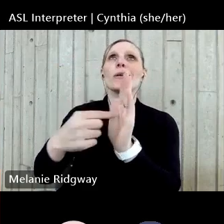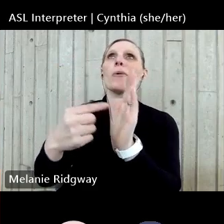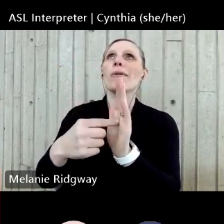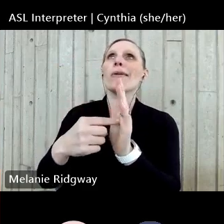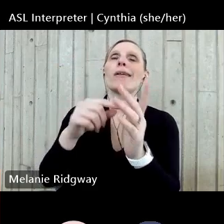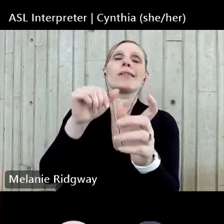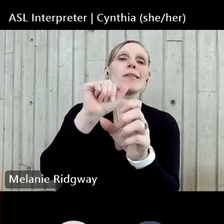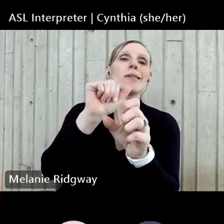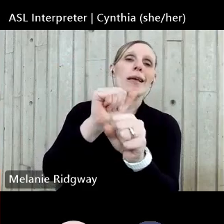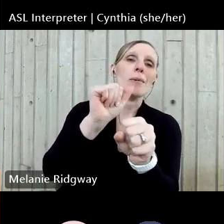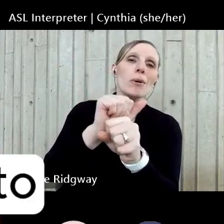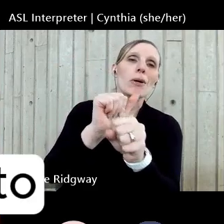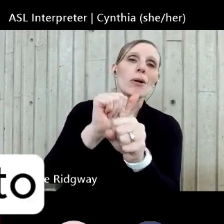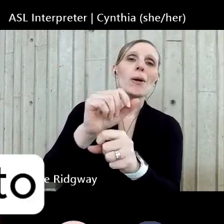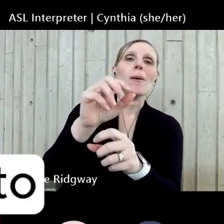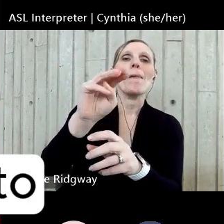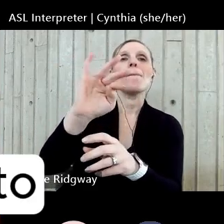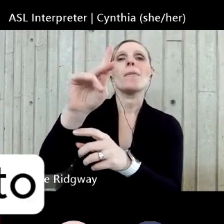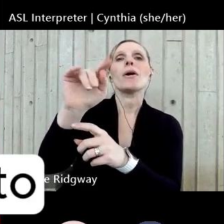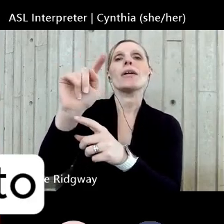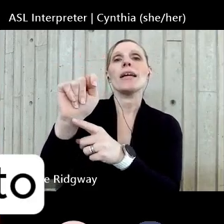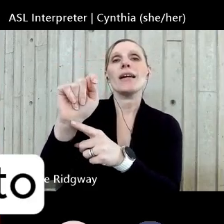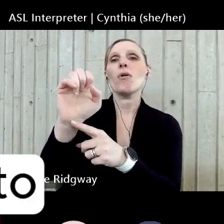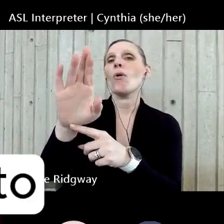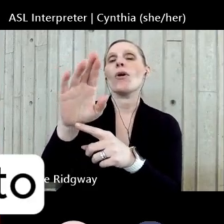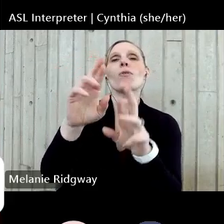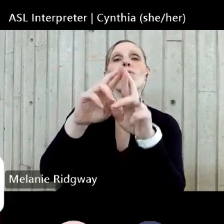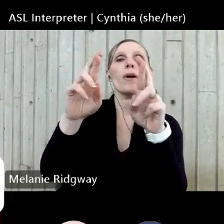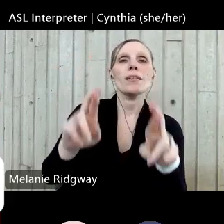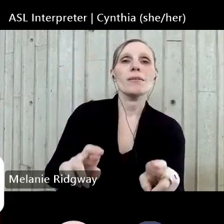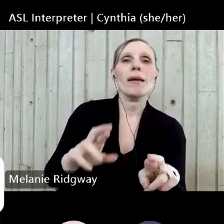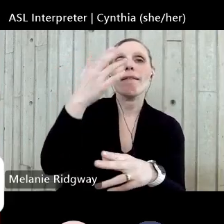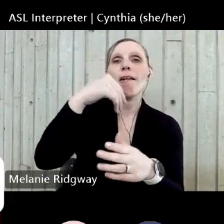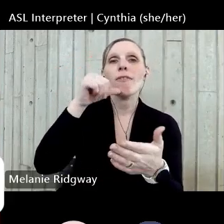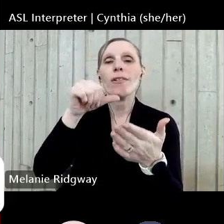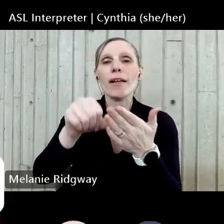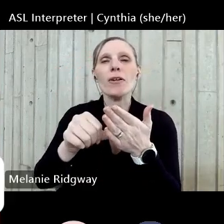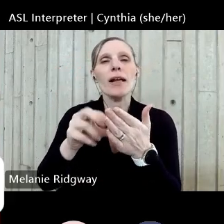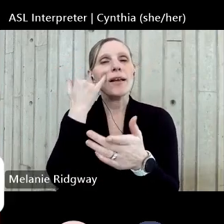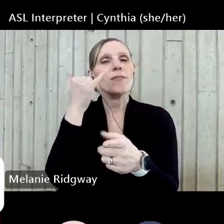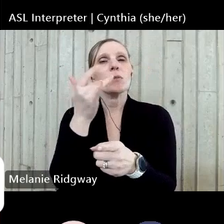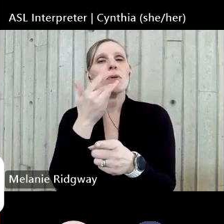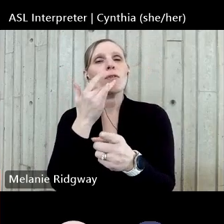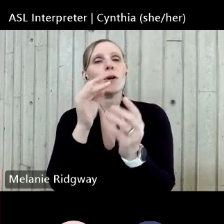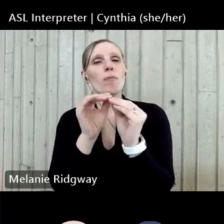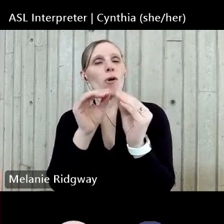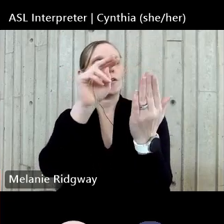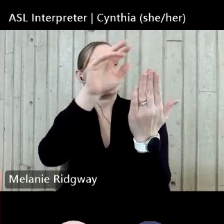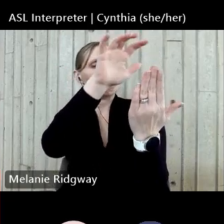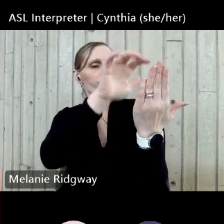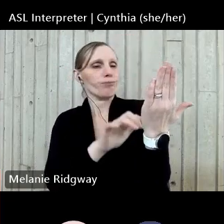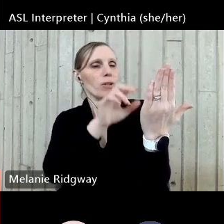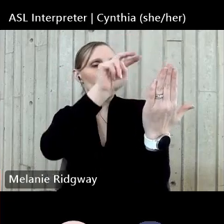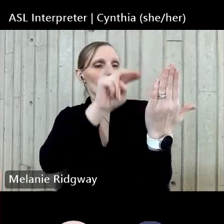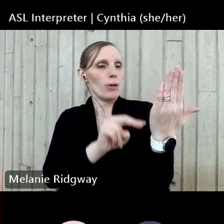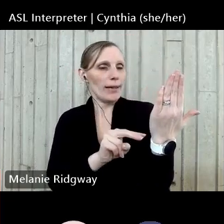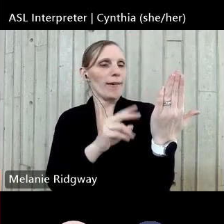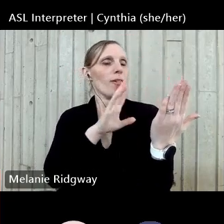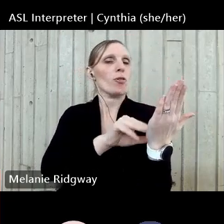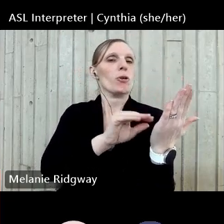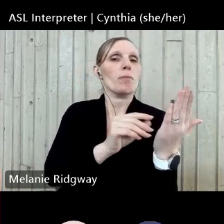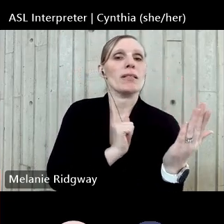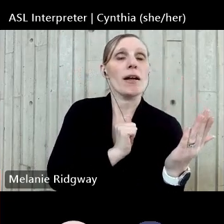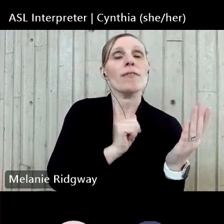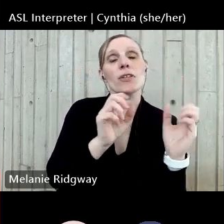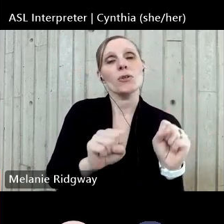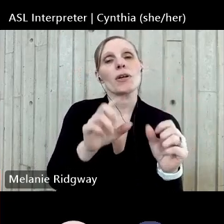a resume and cover letter guide if you're the type of learner who prefers to kind of read the content independently. And you'll also find steps in how you can